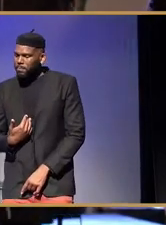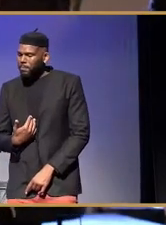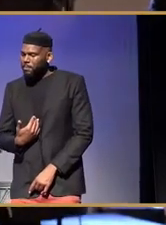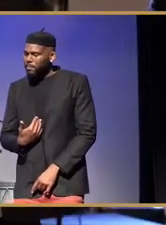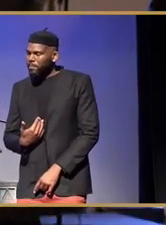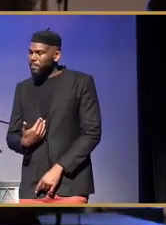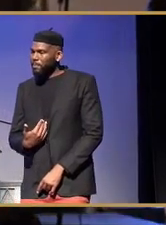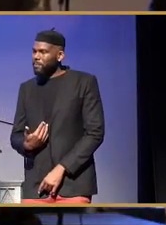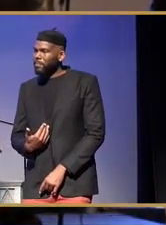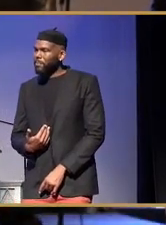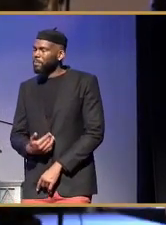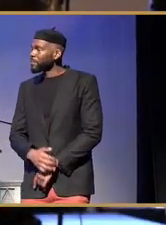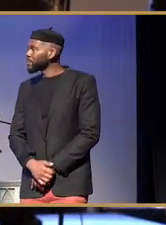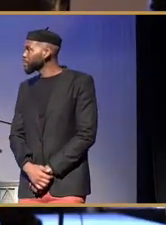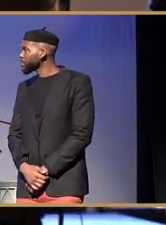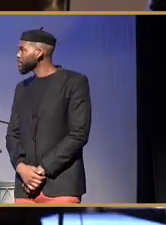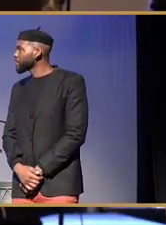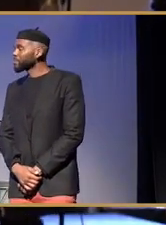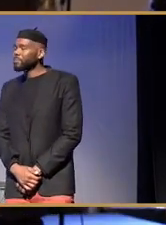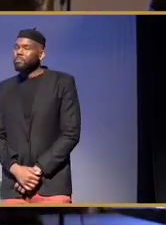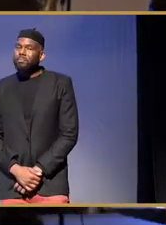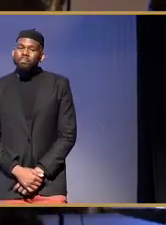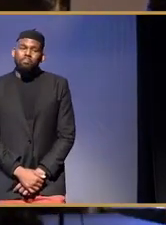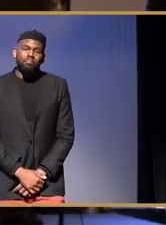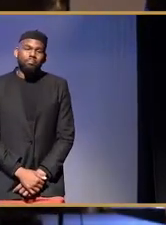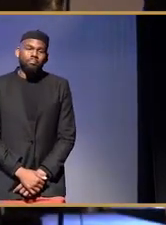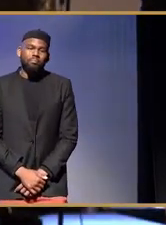I'm gonna run on and see